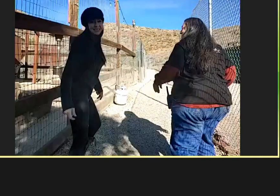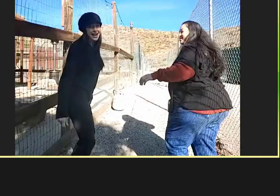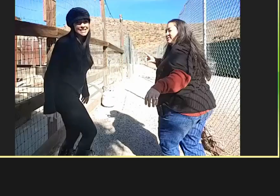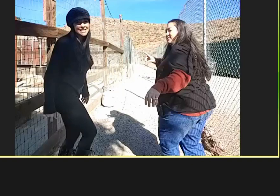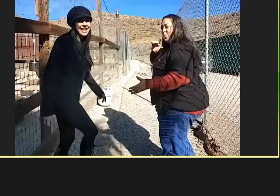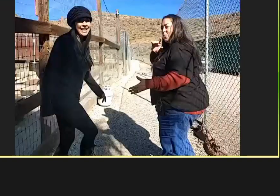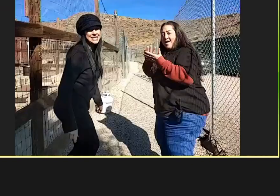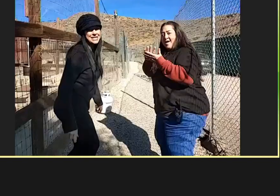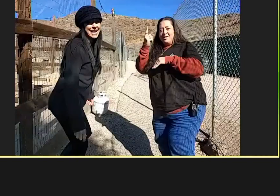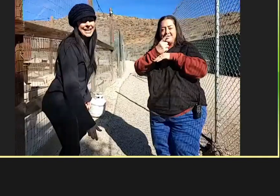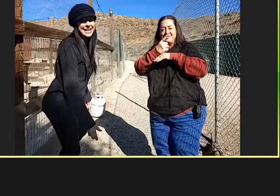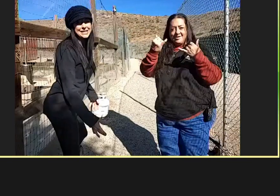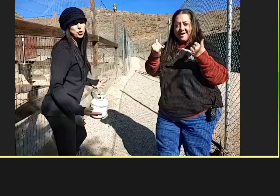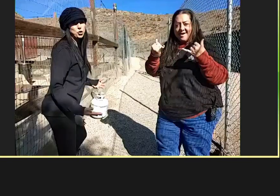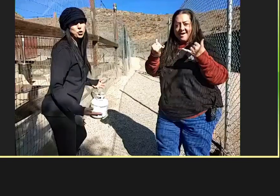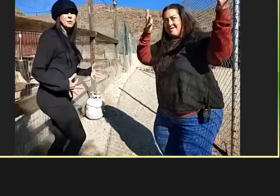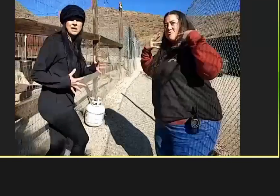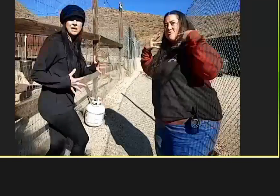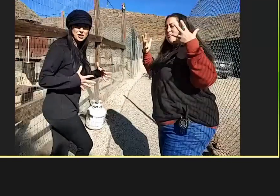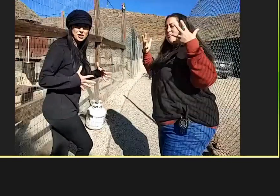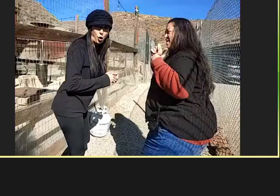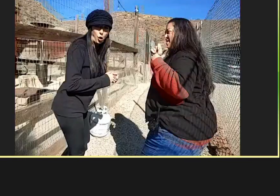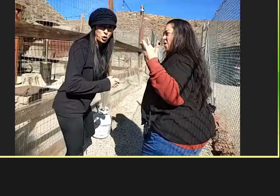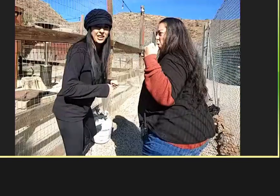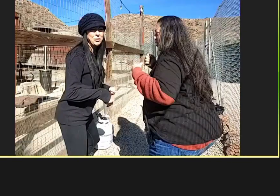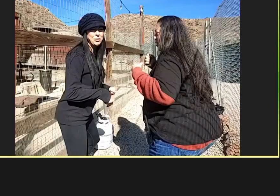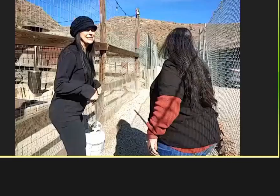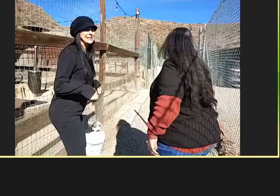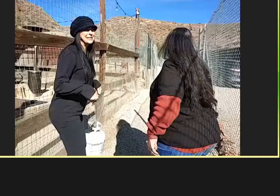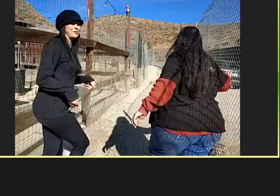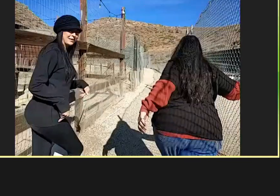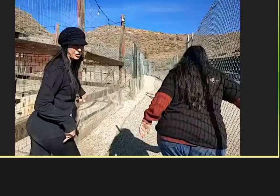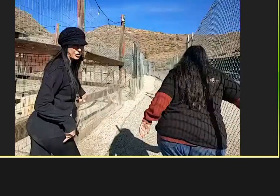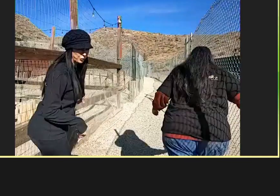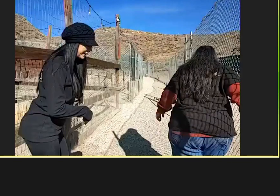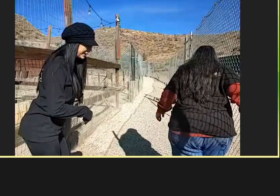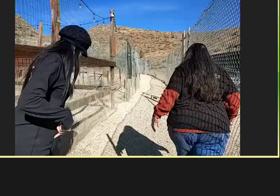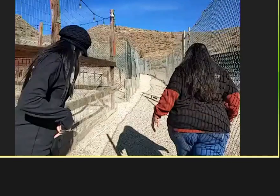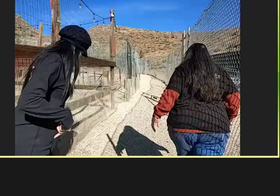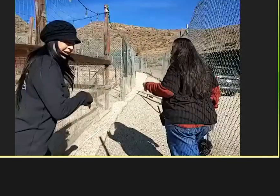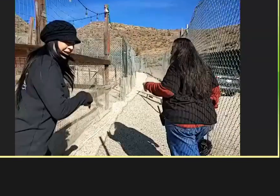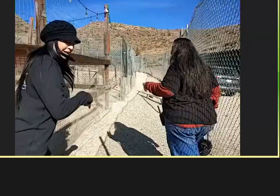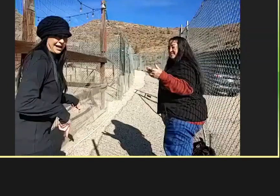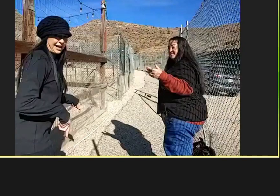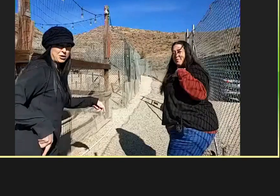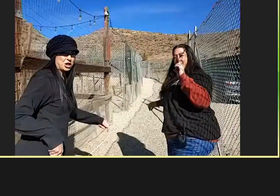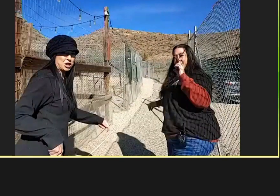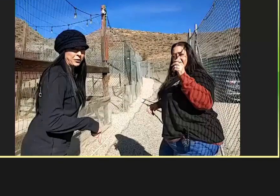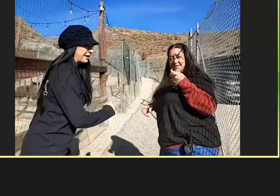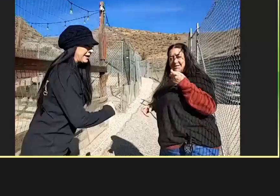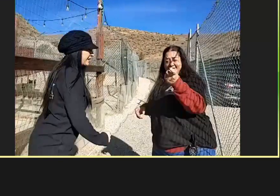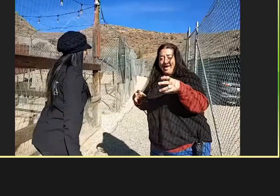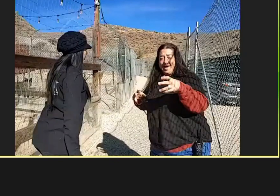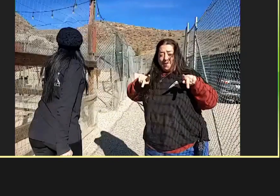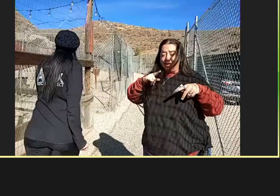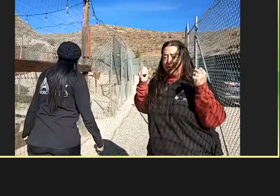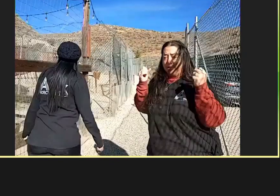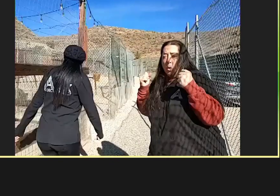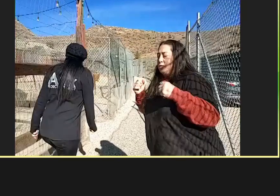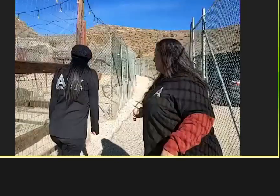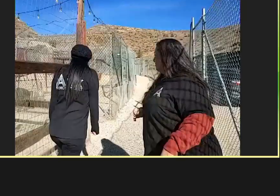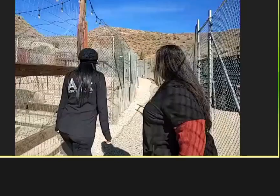It's a really nice day out today. It's cool, but not too cold. I've been wearing ski pants all week because I'm a chicken when it